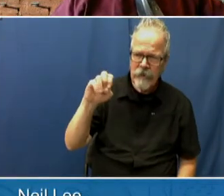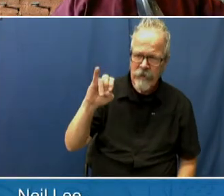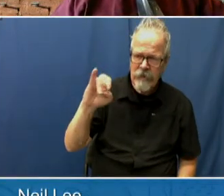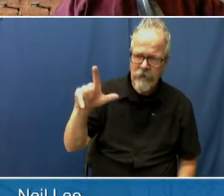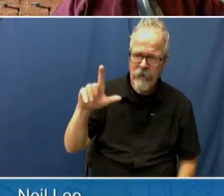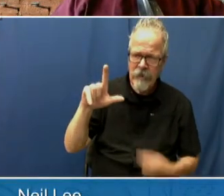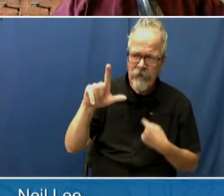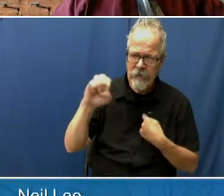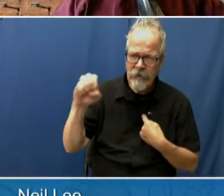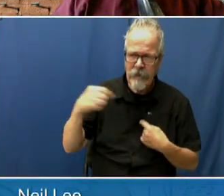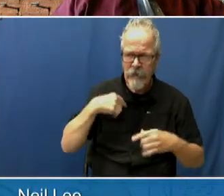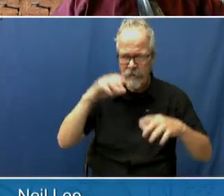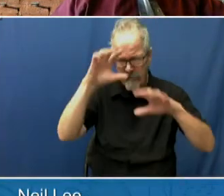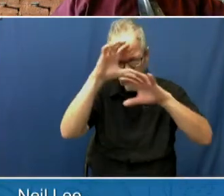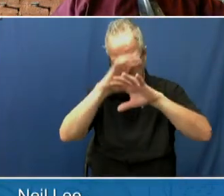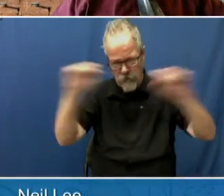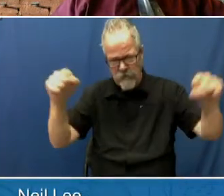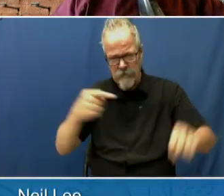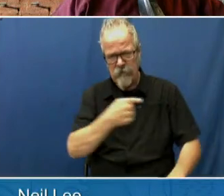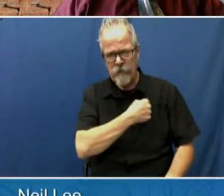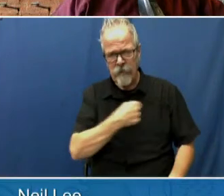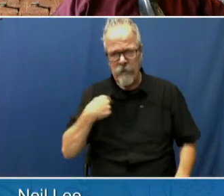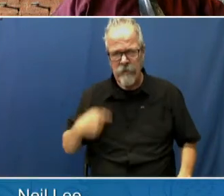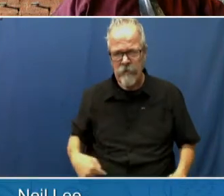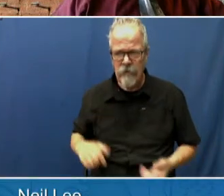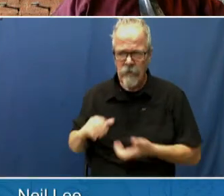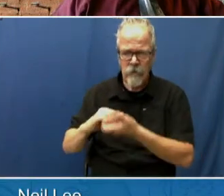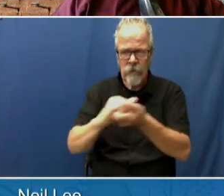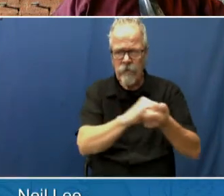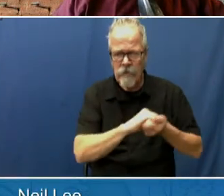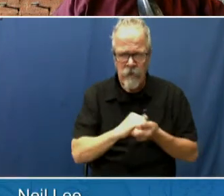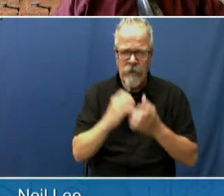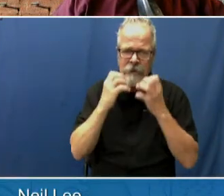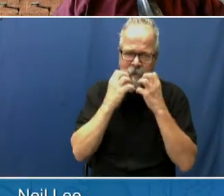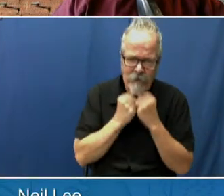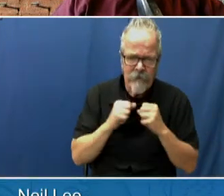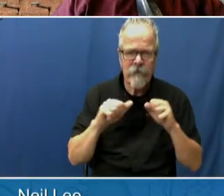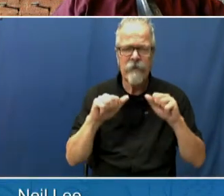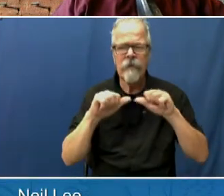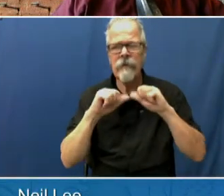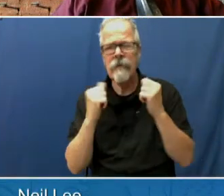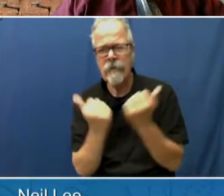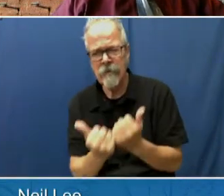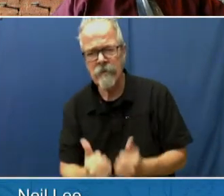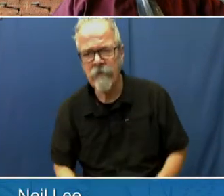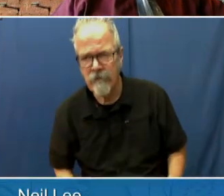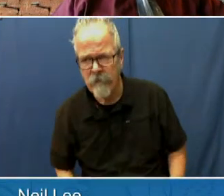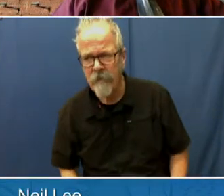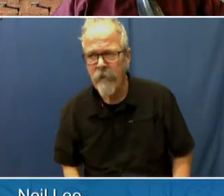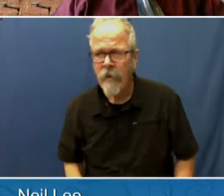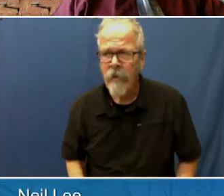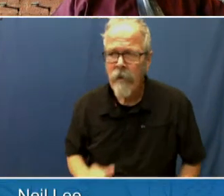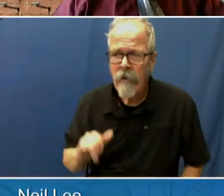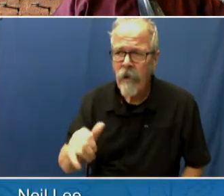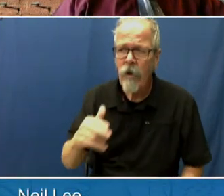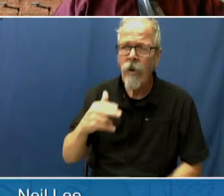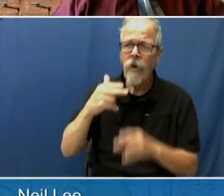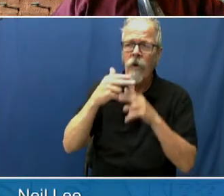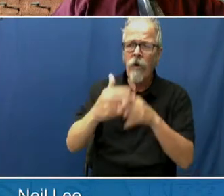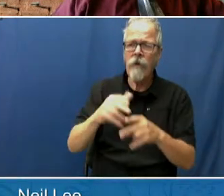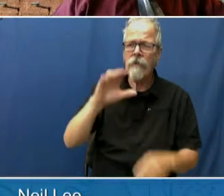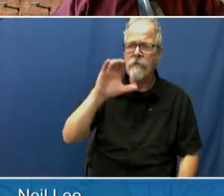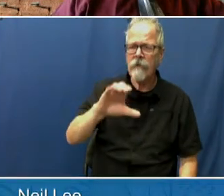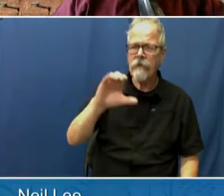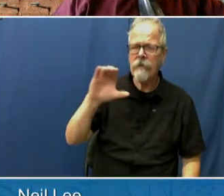Chinese Consolidated Benevolent Association, or better known locally as the CCBA. I want to thank you for taking the time